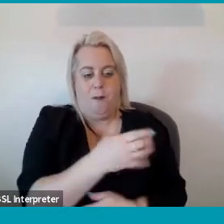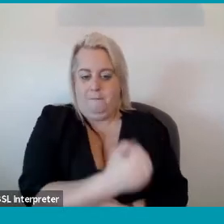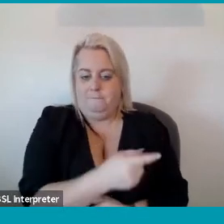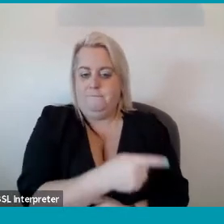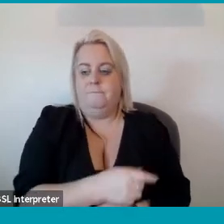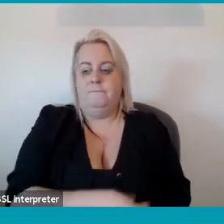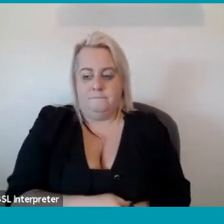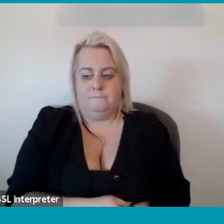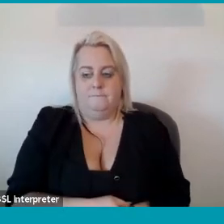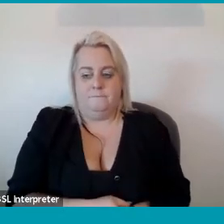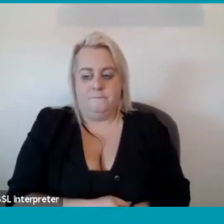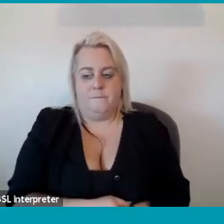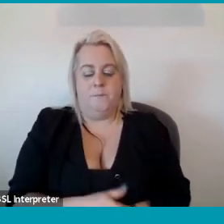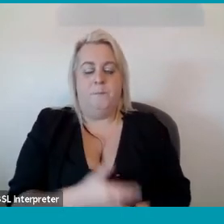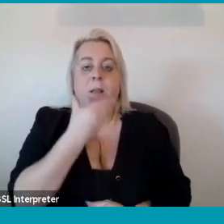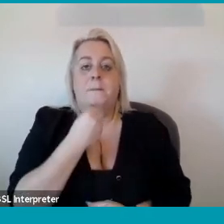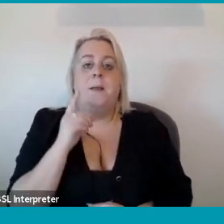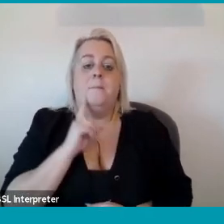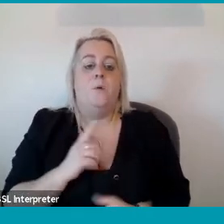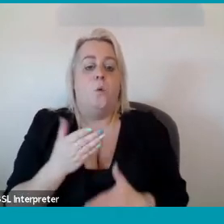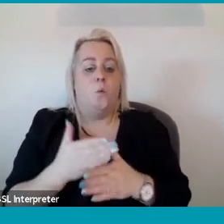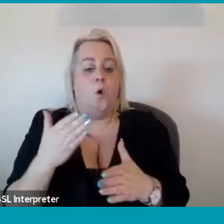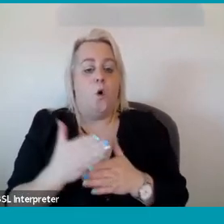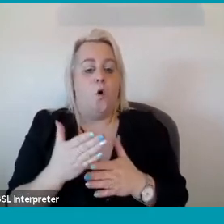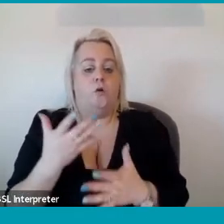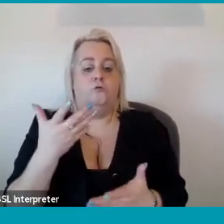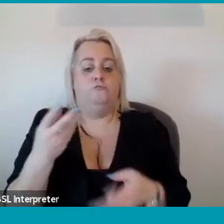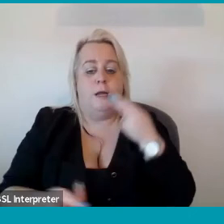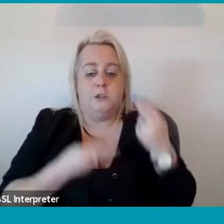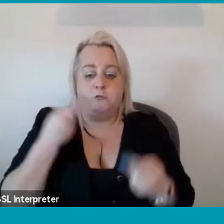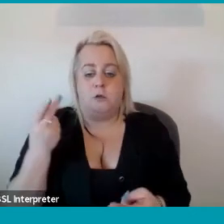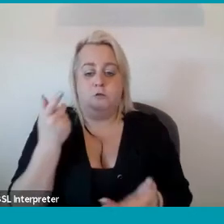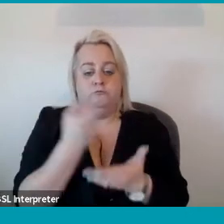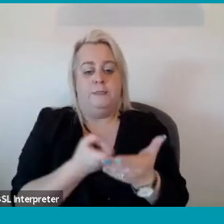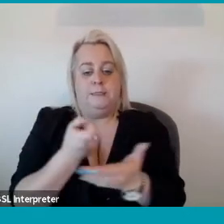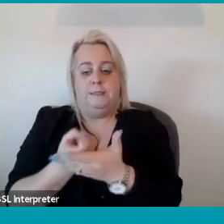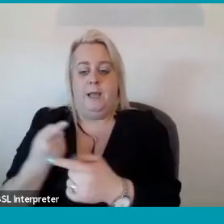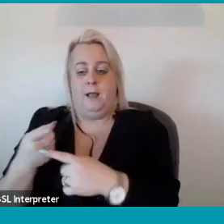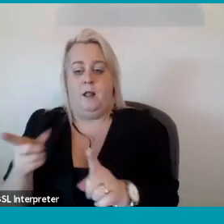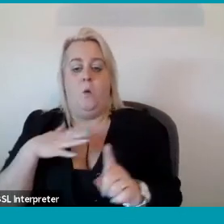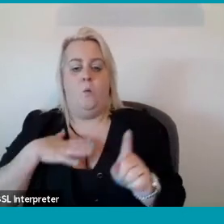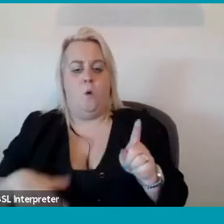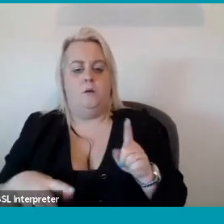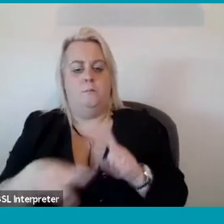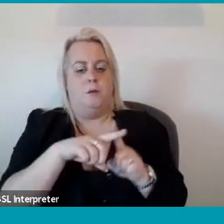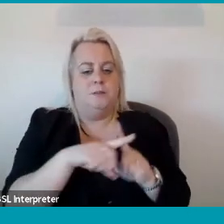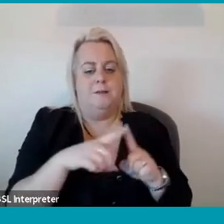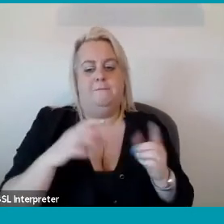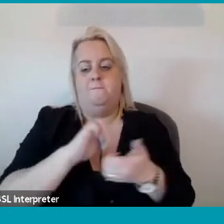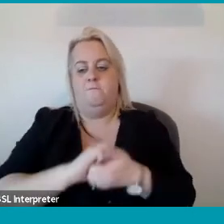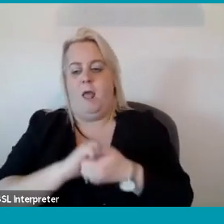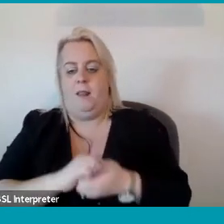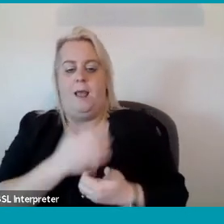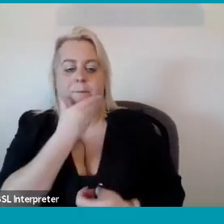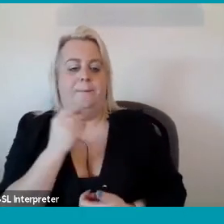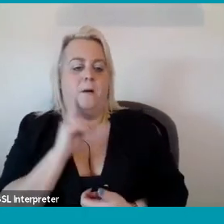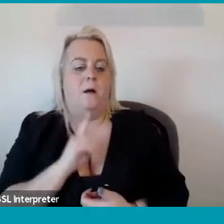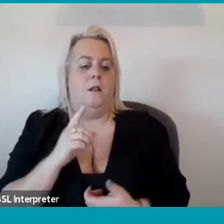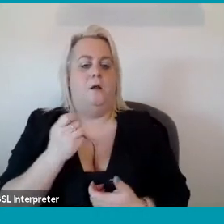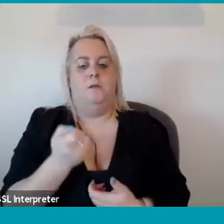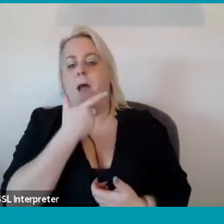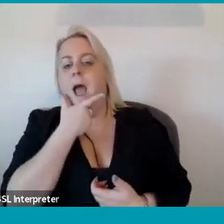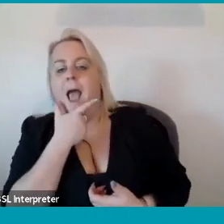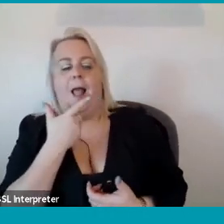in restaurants and retail places are, you want someone who's friendly, who's attentive, who's